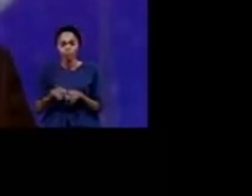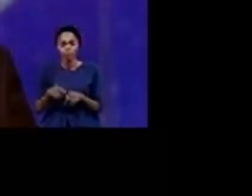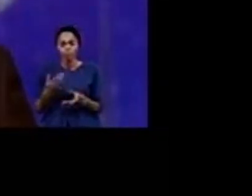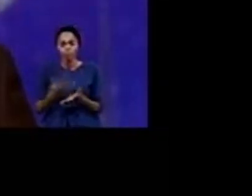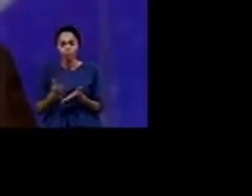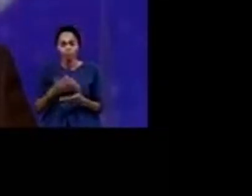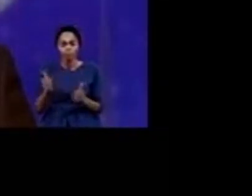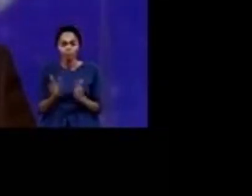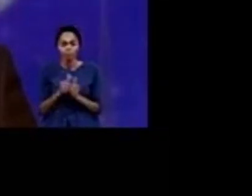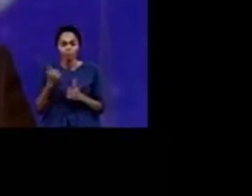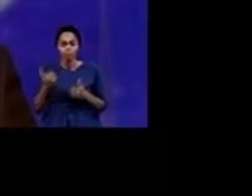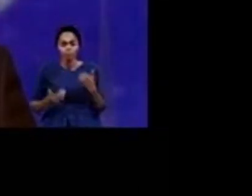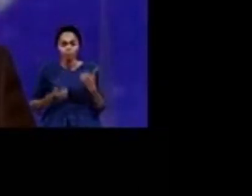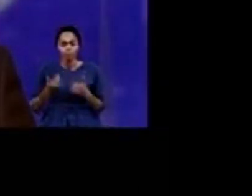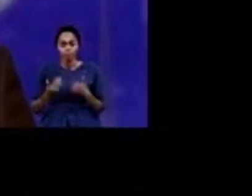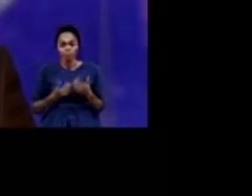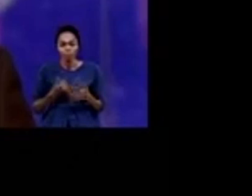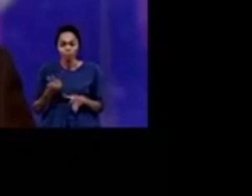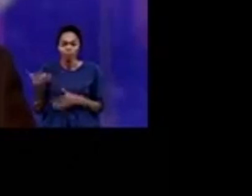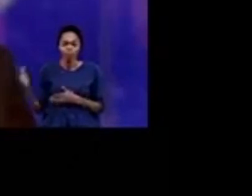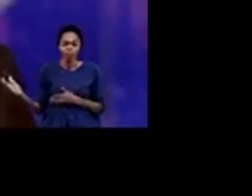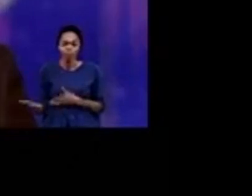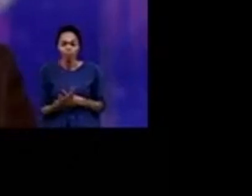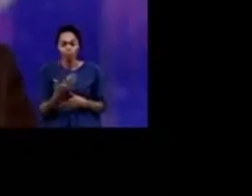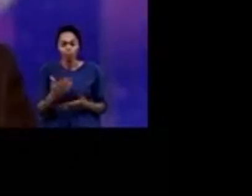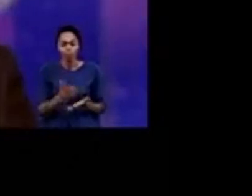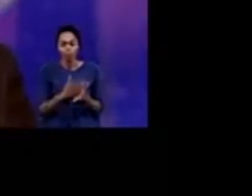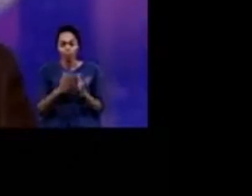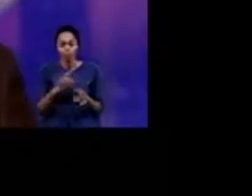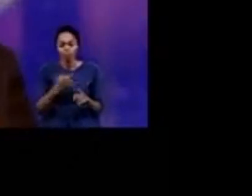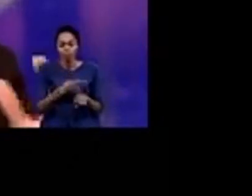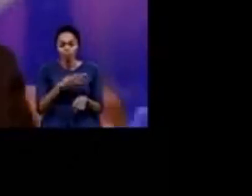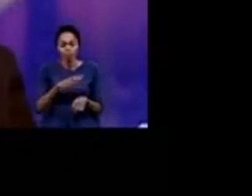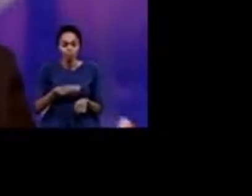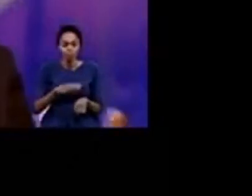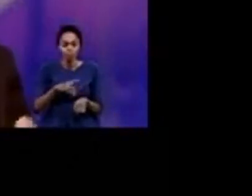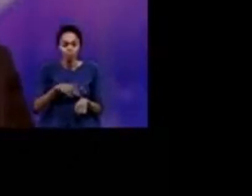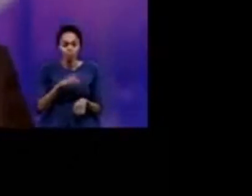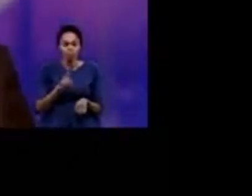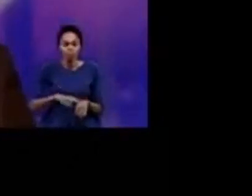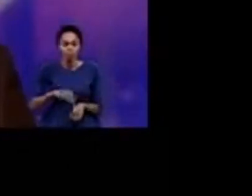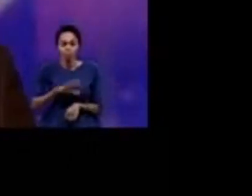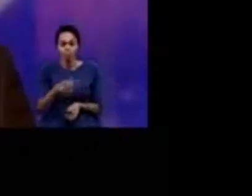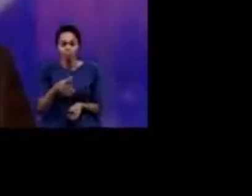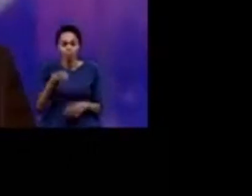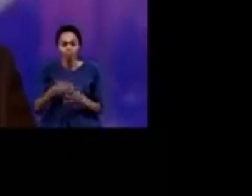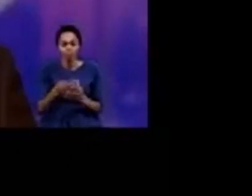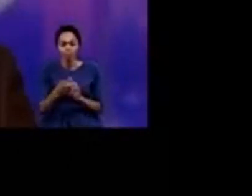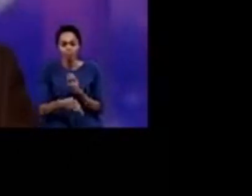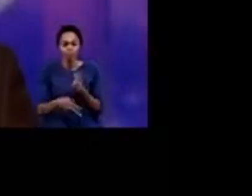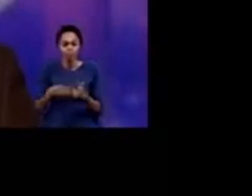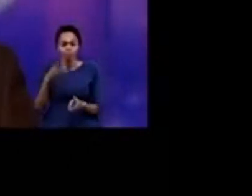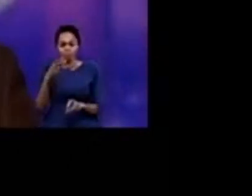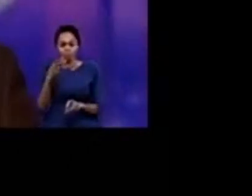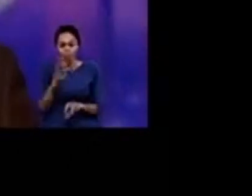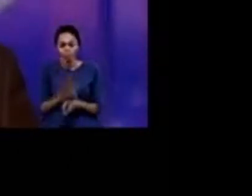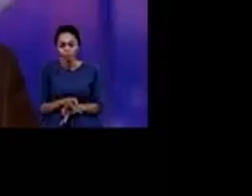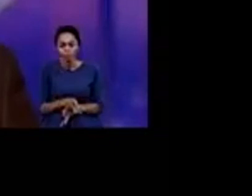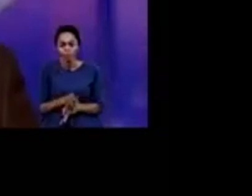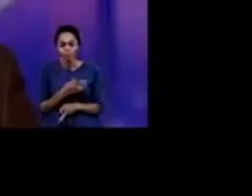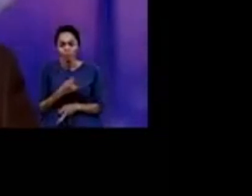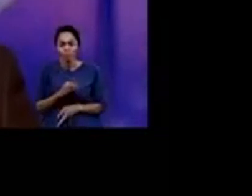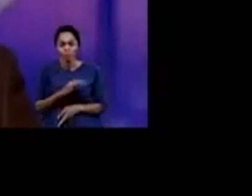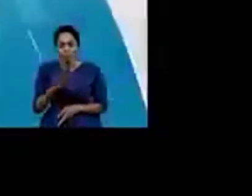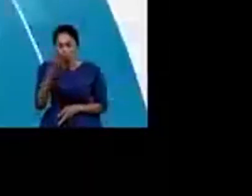the wonderful psalmists and singers from nations and states and regions across the world. I am certain you will get